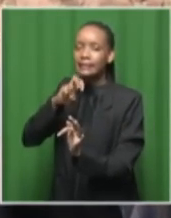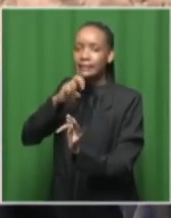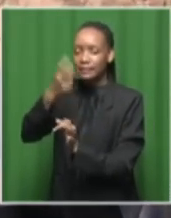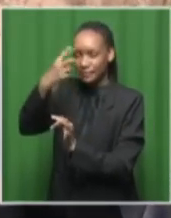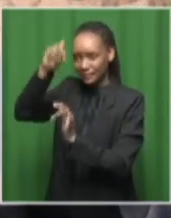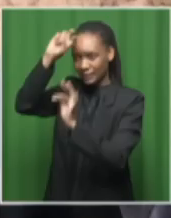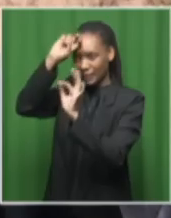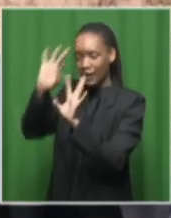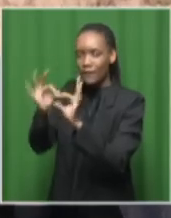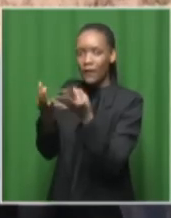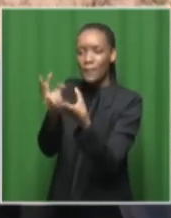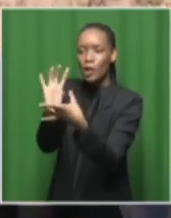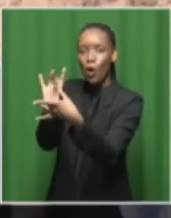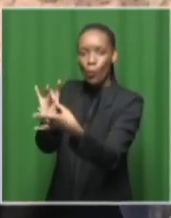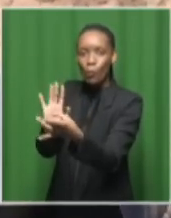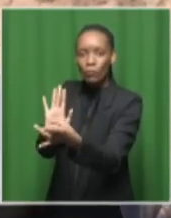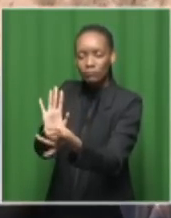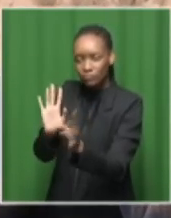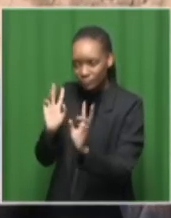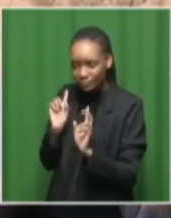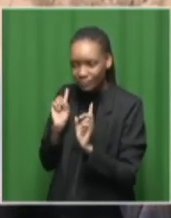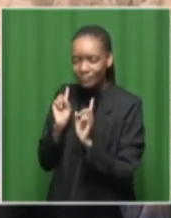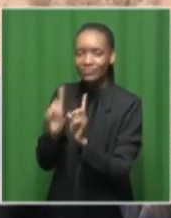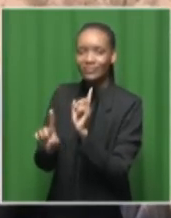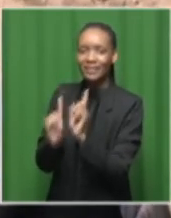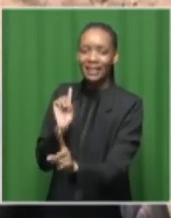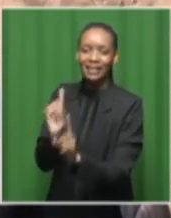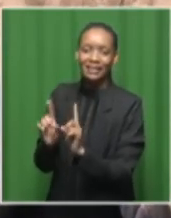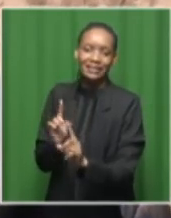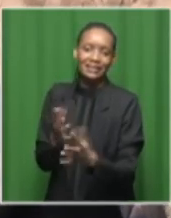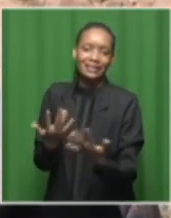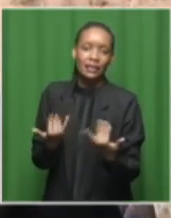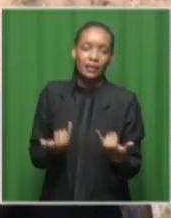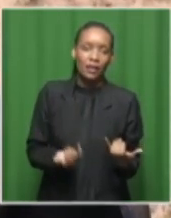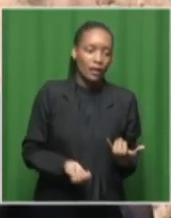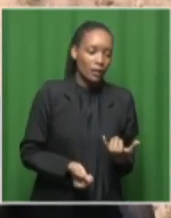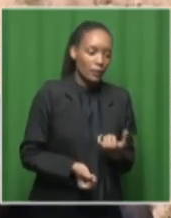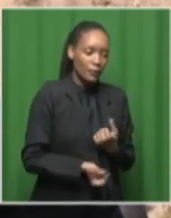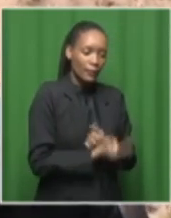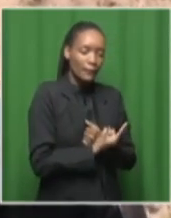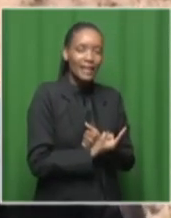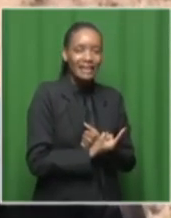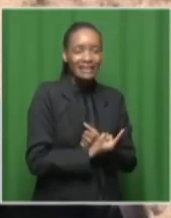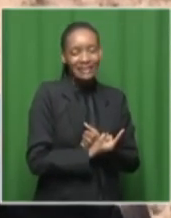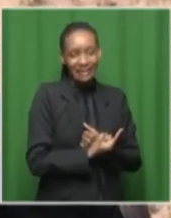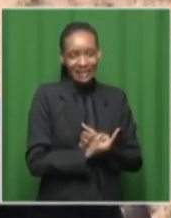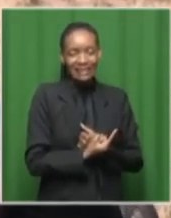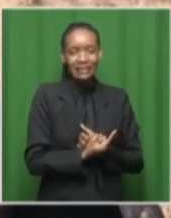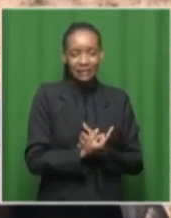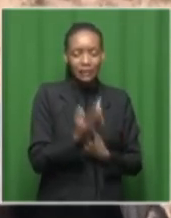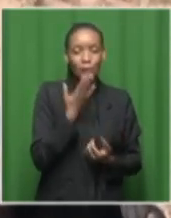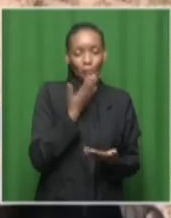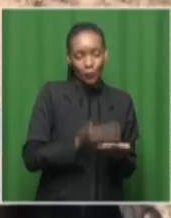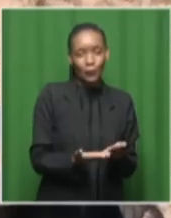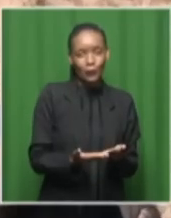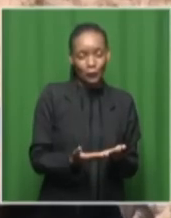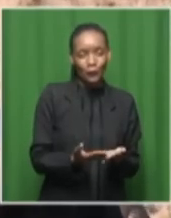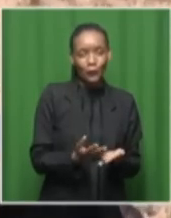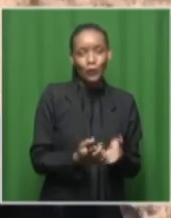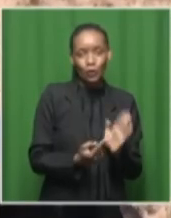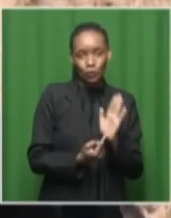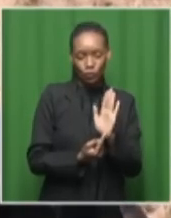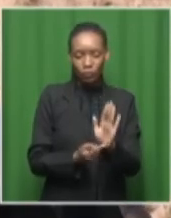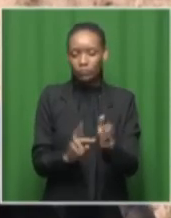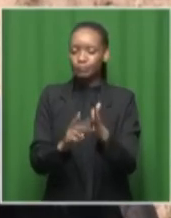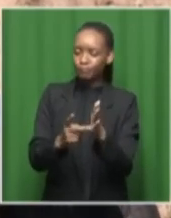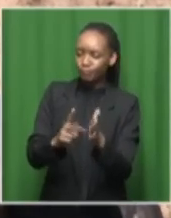of what has happened, this is a proof that you can plan, knowing that you're going to achieve what